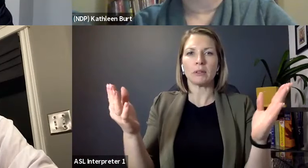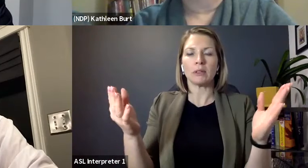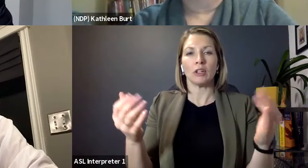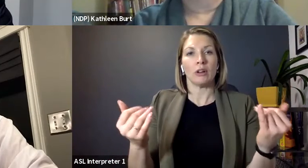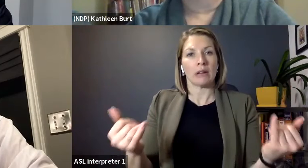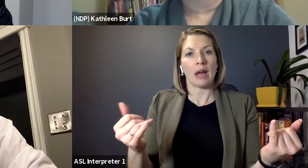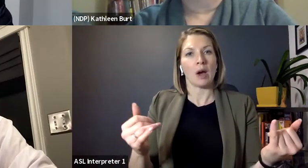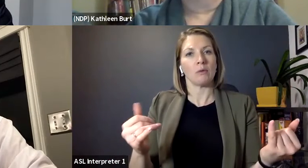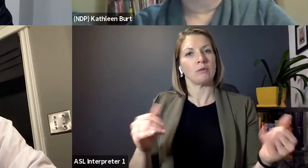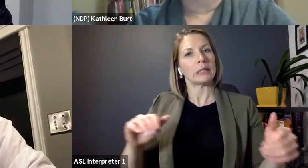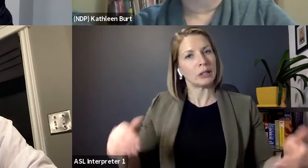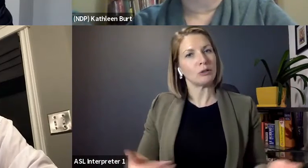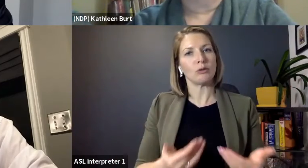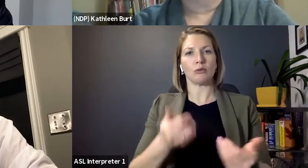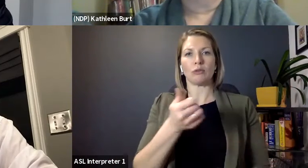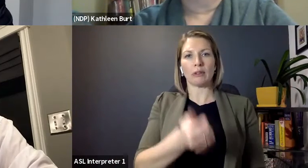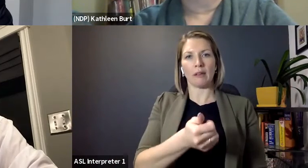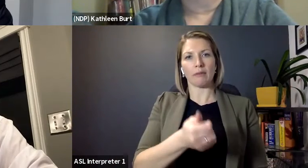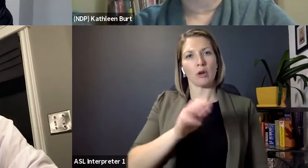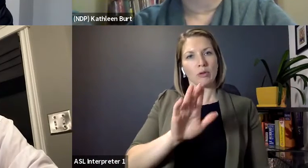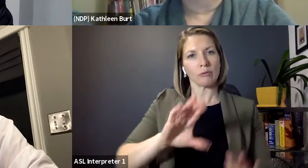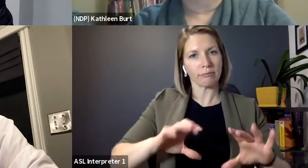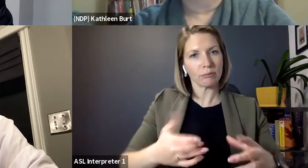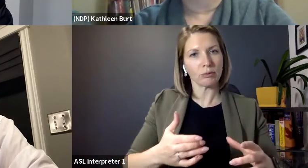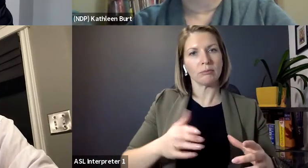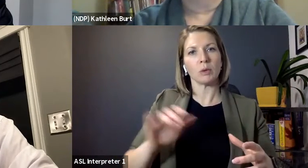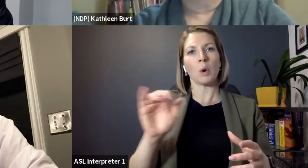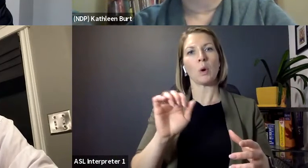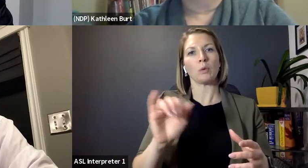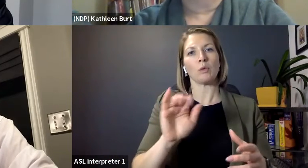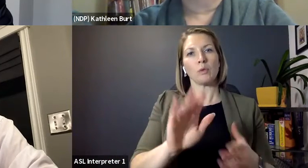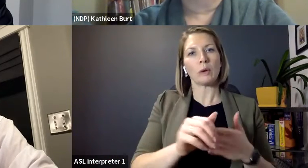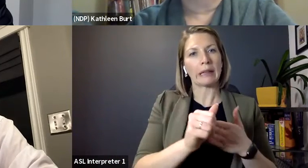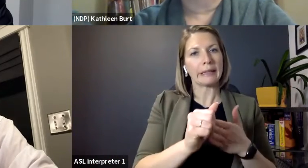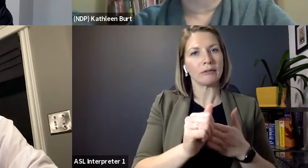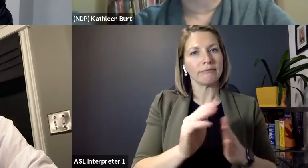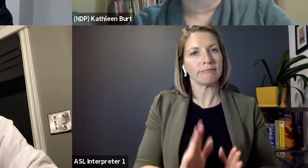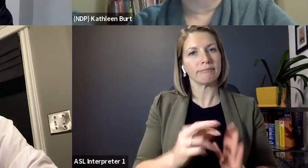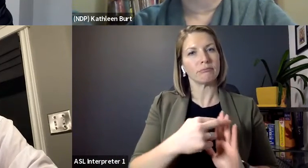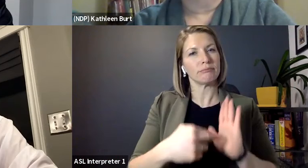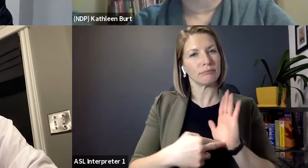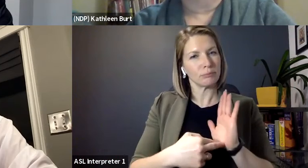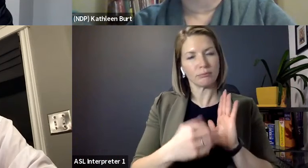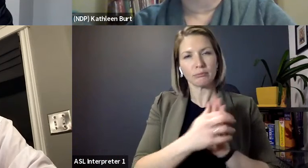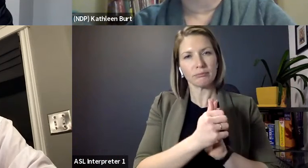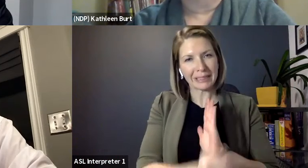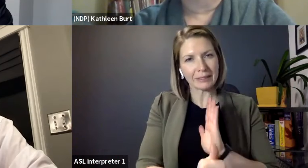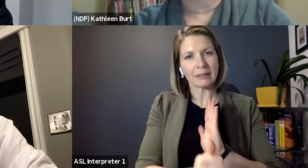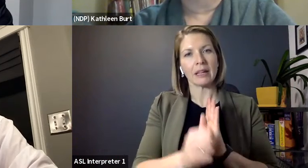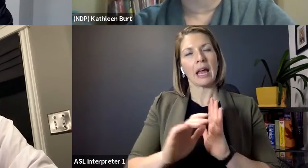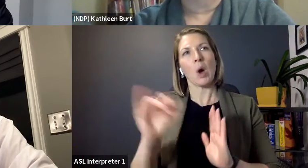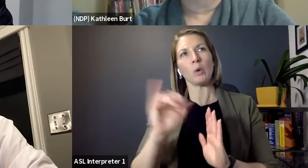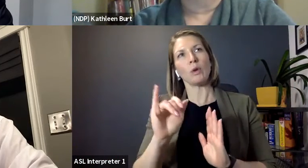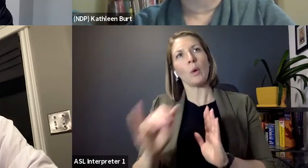opportunity to introduce yourself, your party, and your leader, and to explain what you see are the key issues and challenges facing our